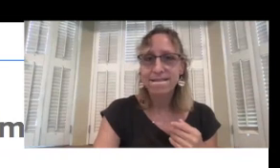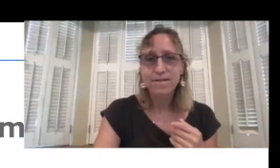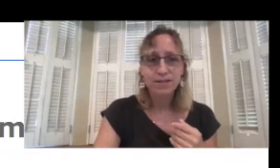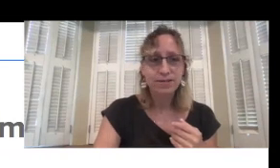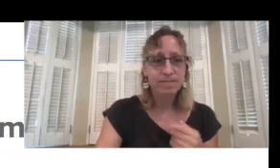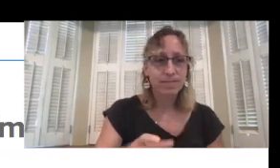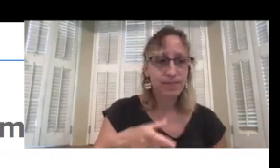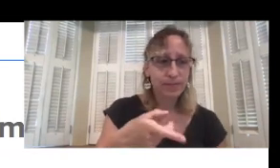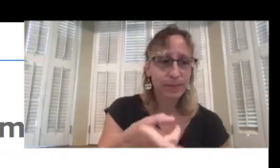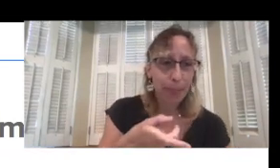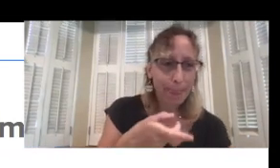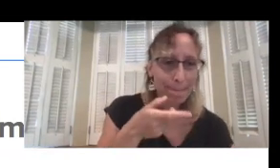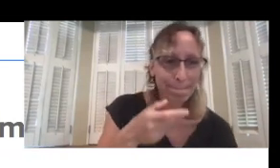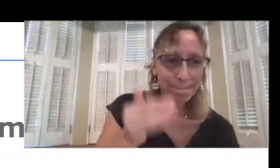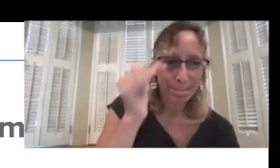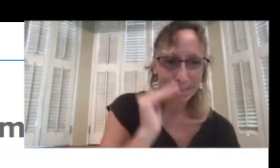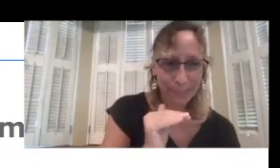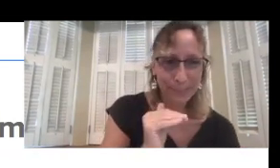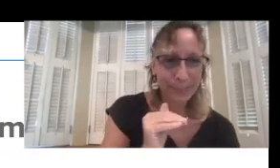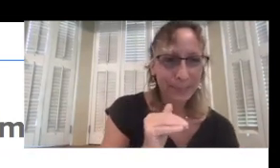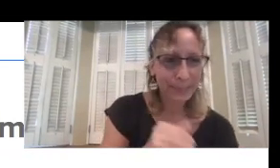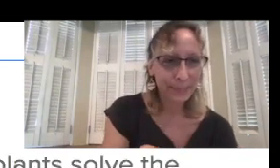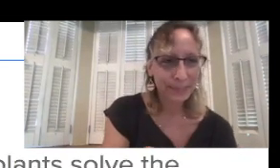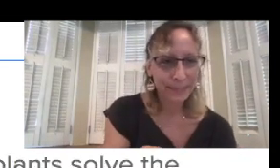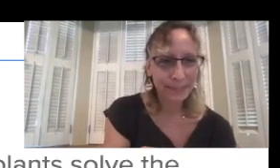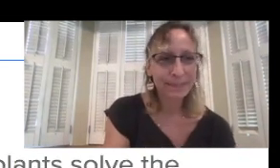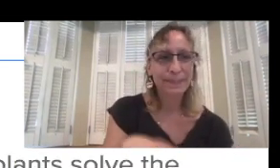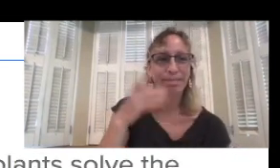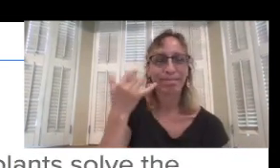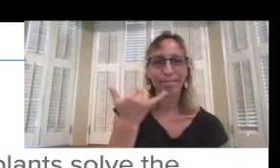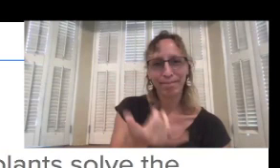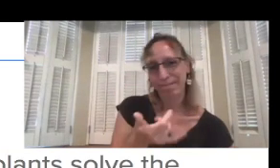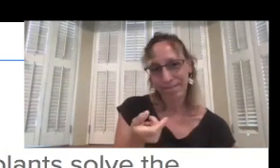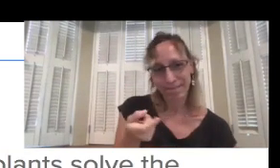So let's talk about some of the beliefs that are out there about assistive listening devices.